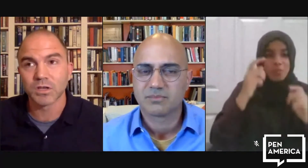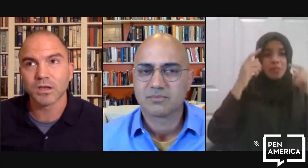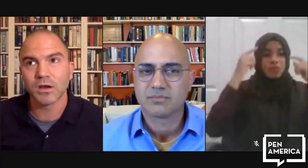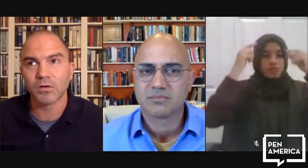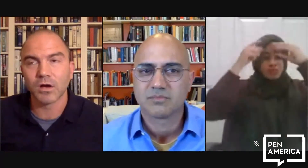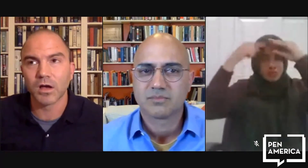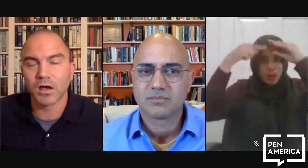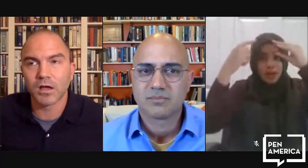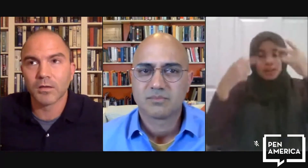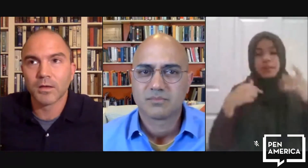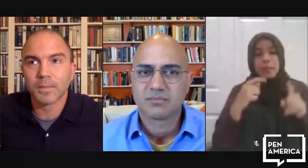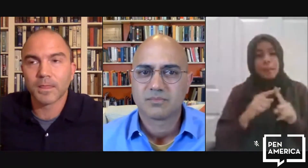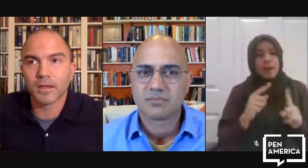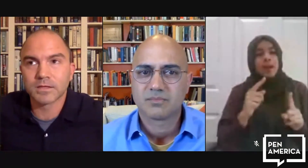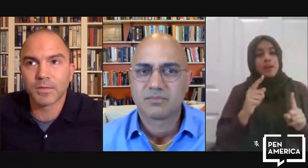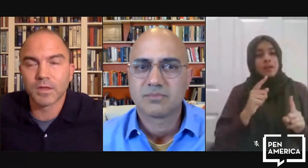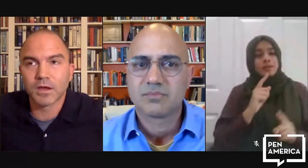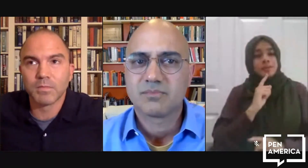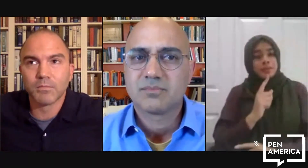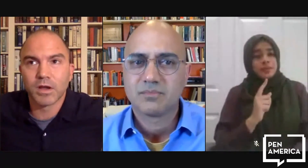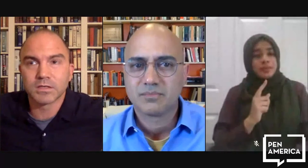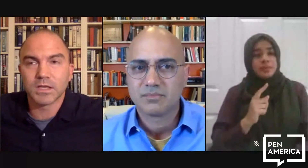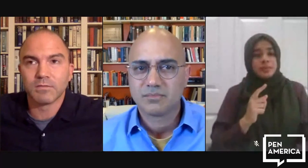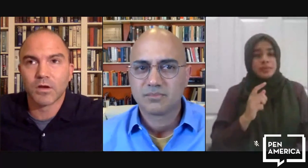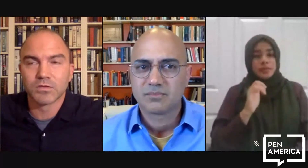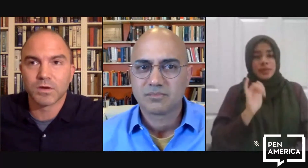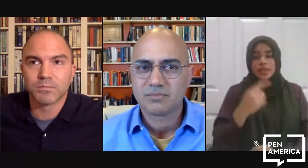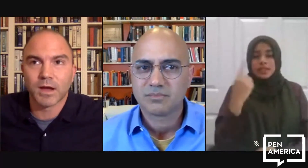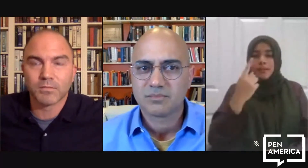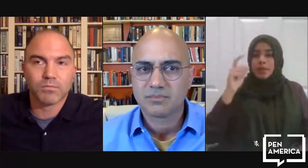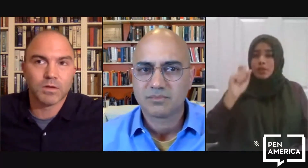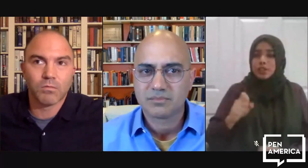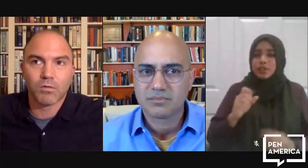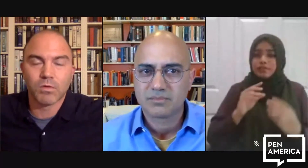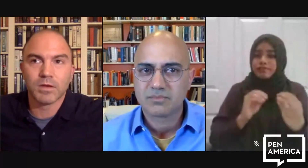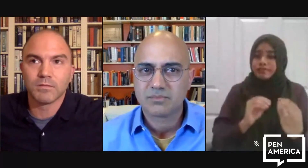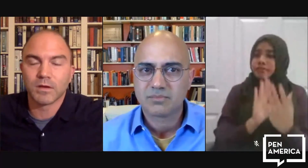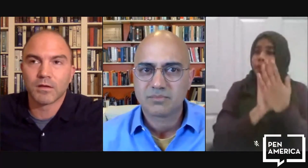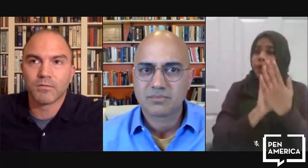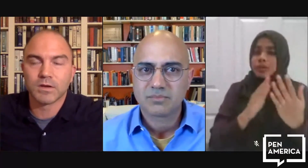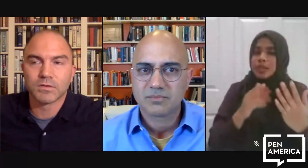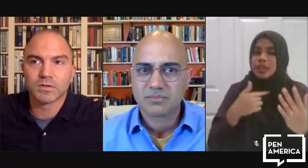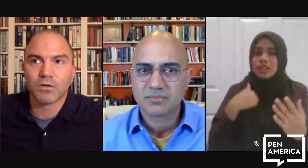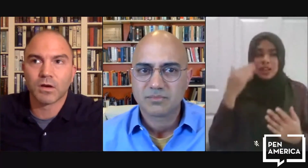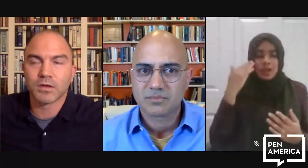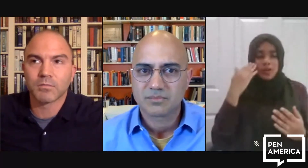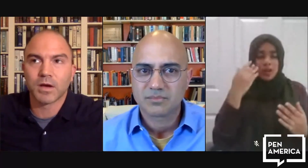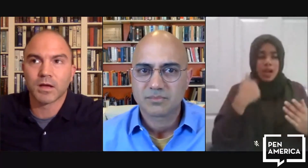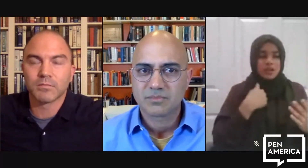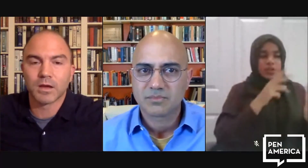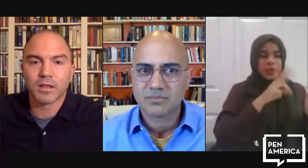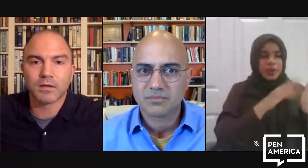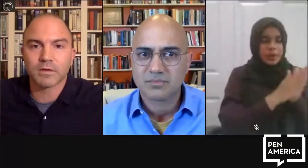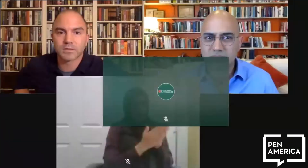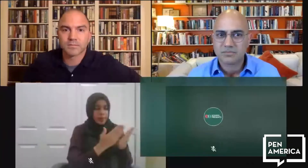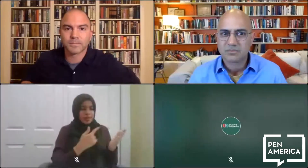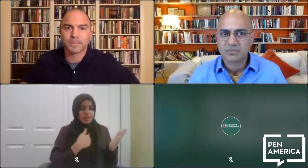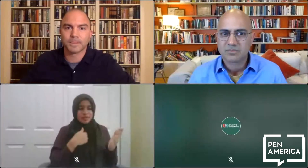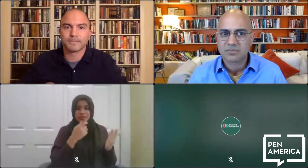which, is something that can be embraced, even though it was written by Walt Whitman 150 years ago, I think by a